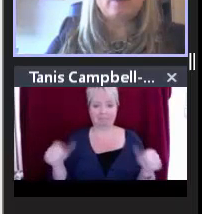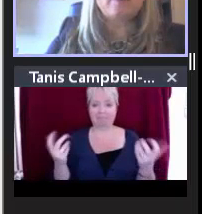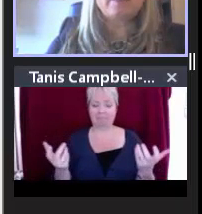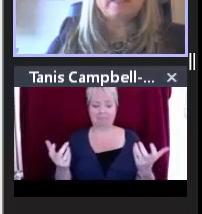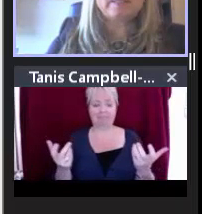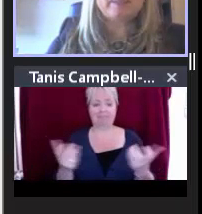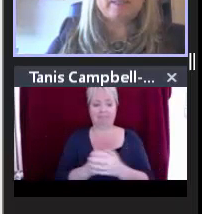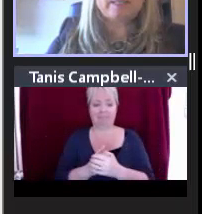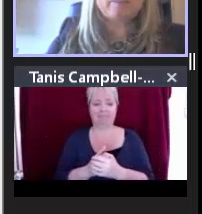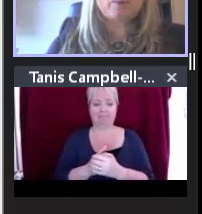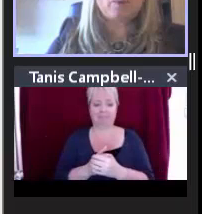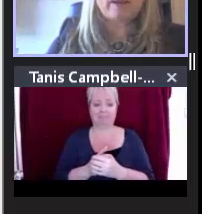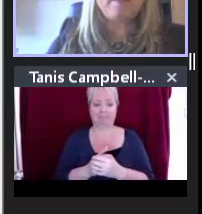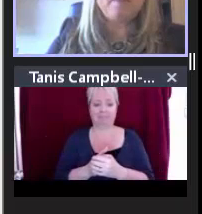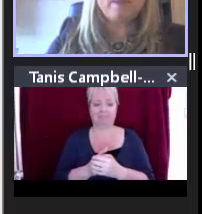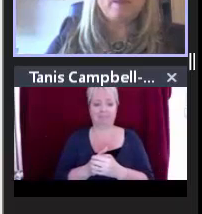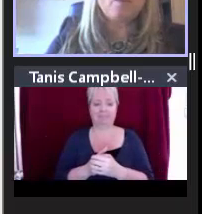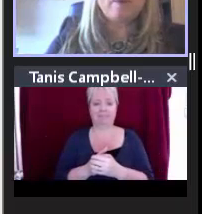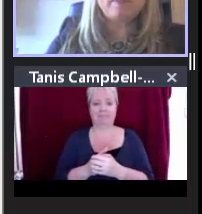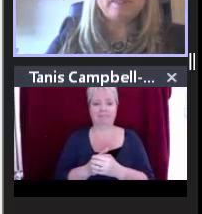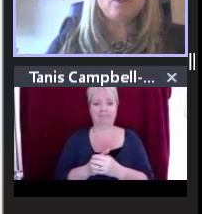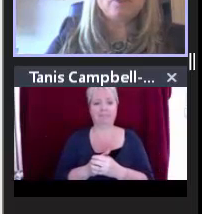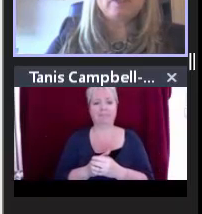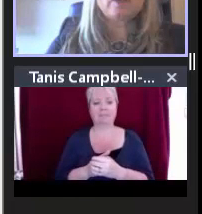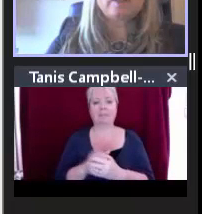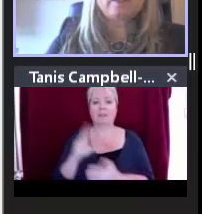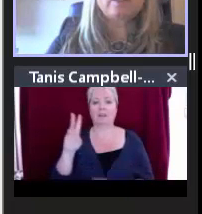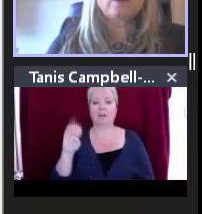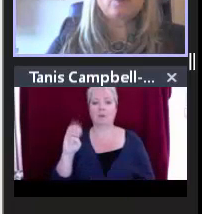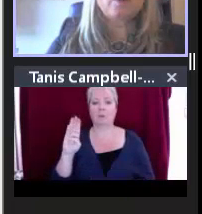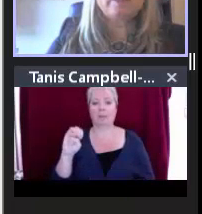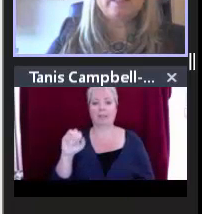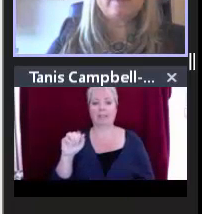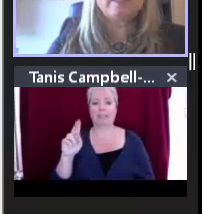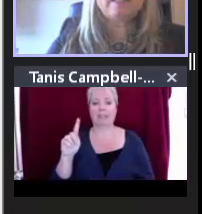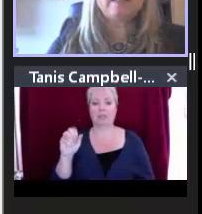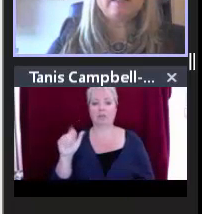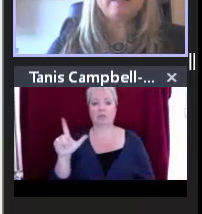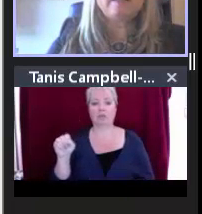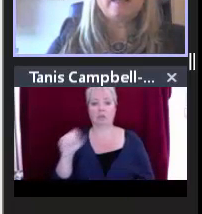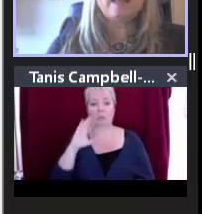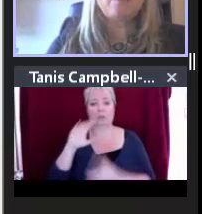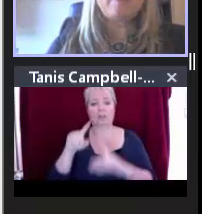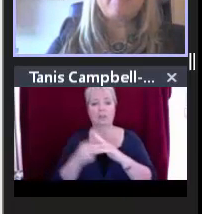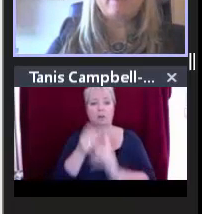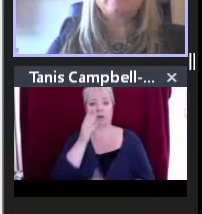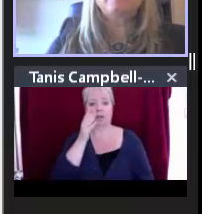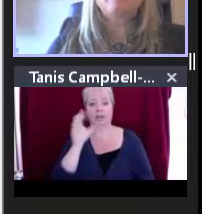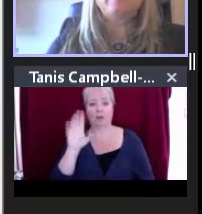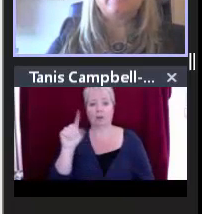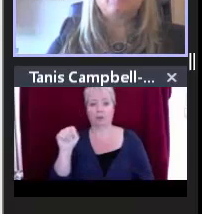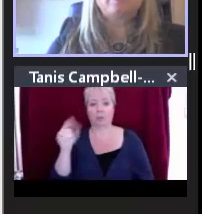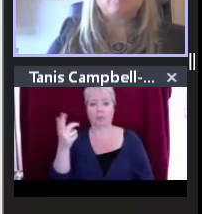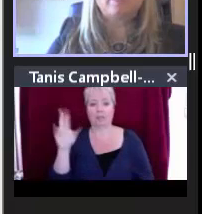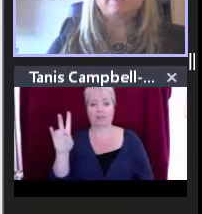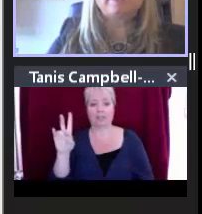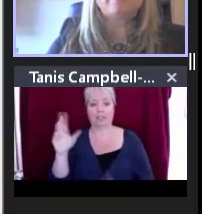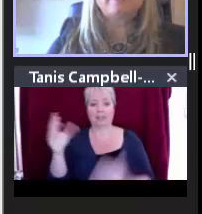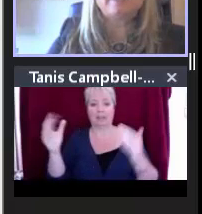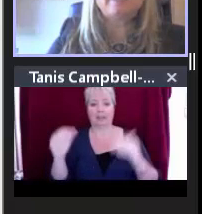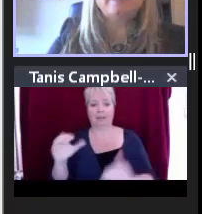us in the Business Abilities program. Web Essentials starts this October 17th, and Web Advanced will be the